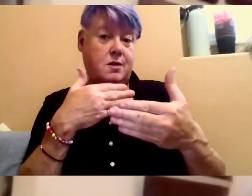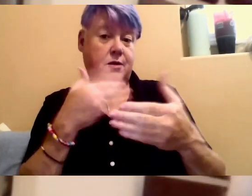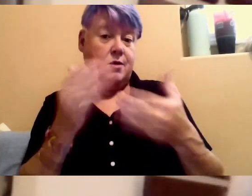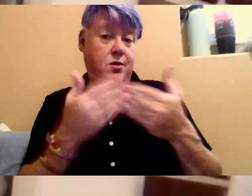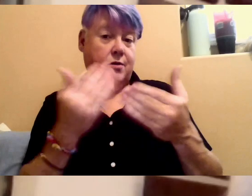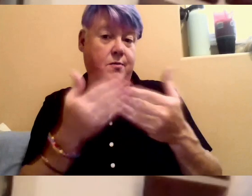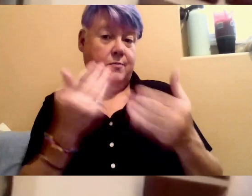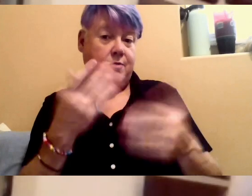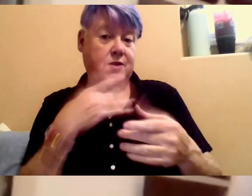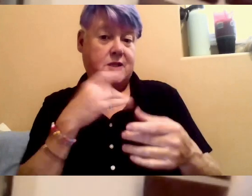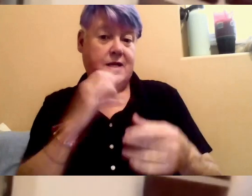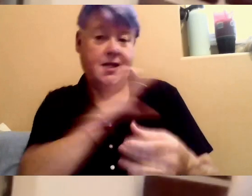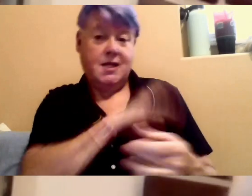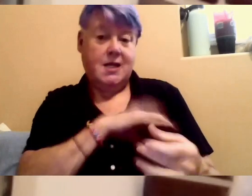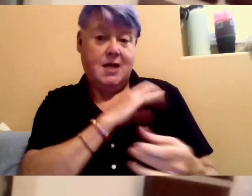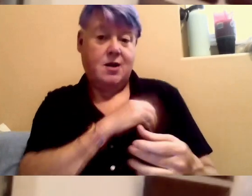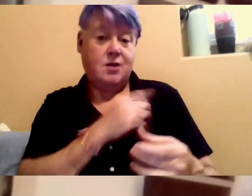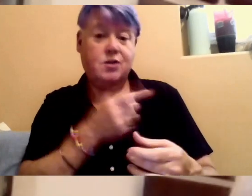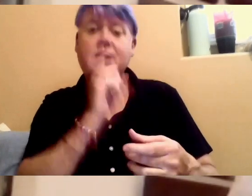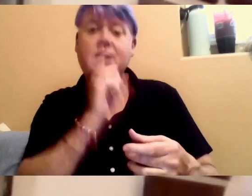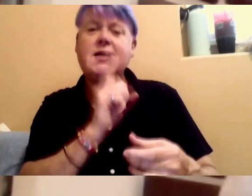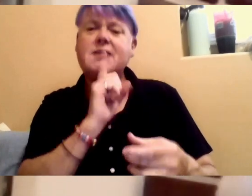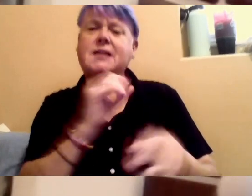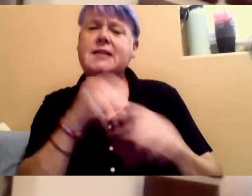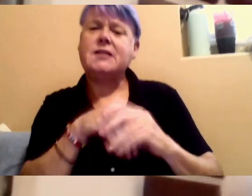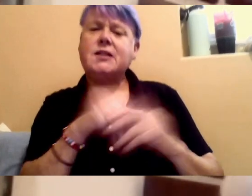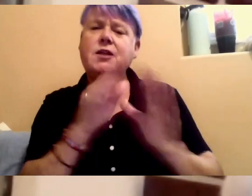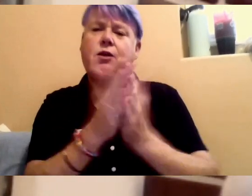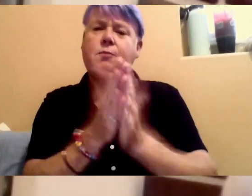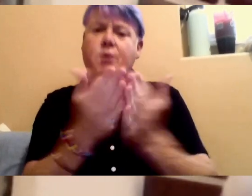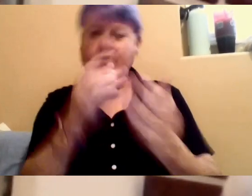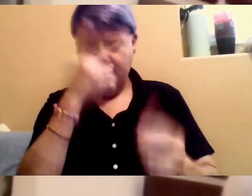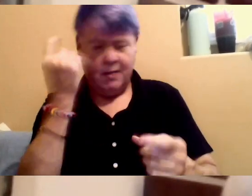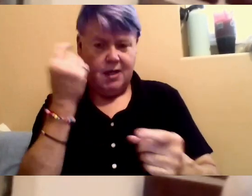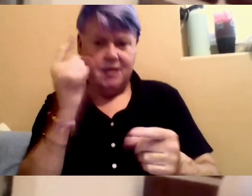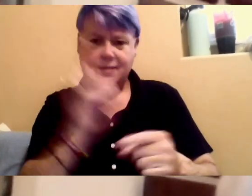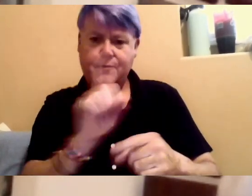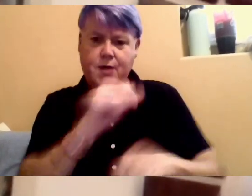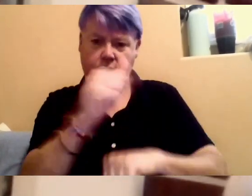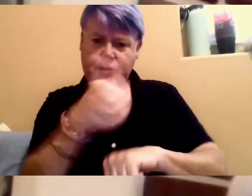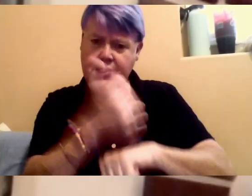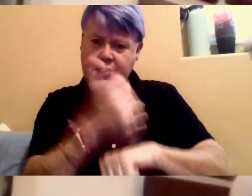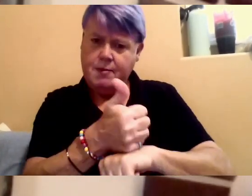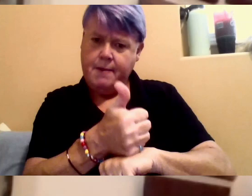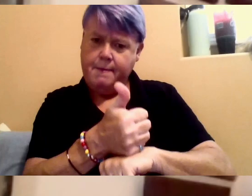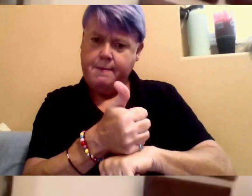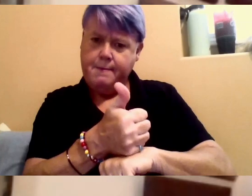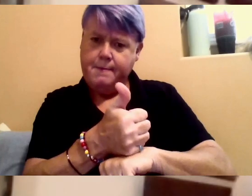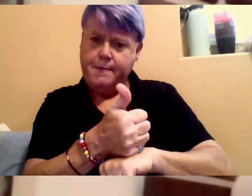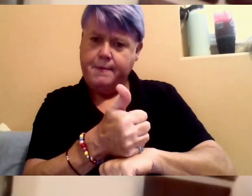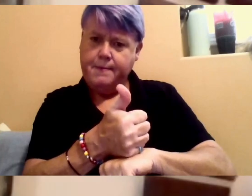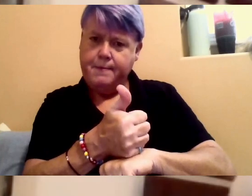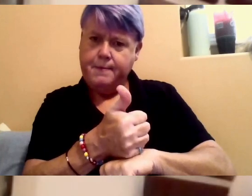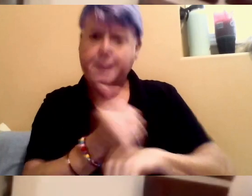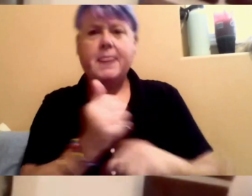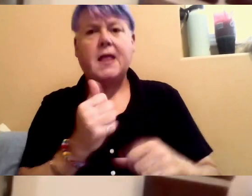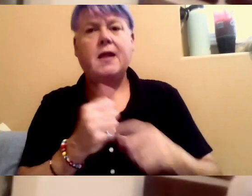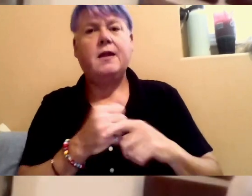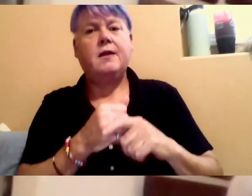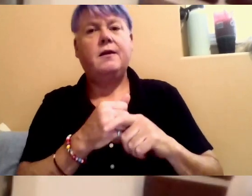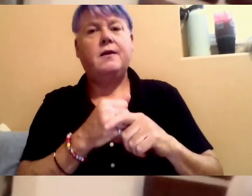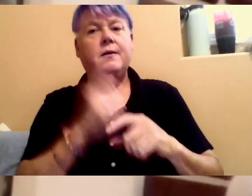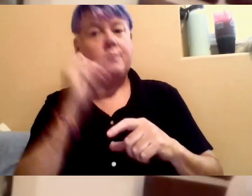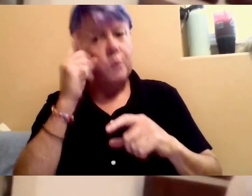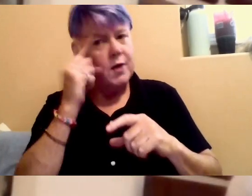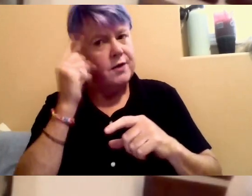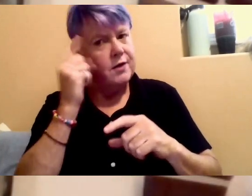of isolation is in your books because of where you set them, right? Yeah. So I'm wondering if you could talk a little